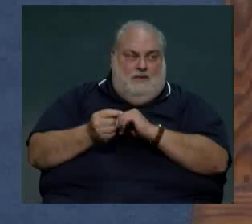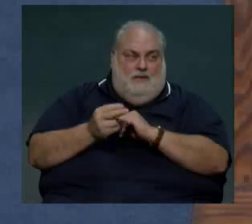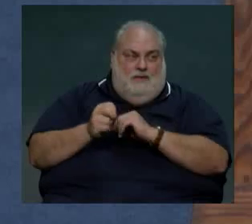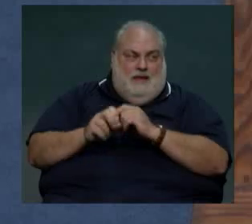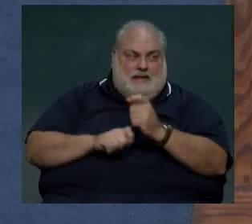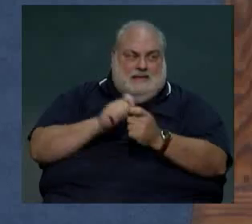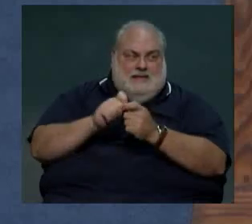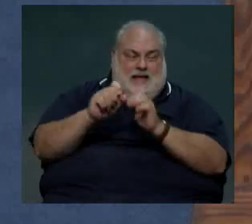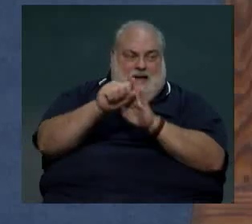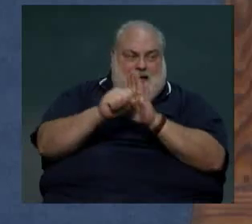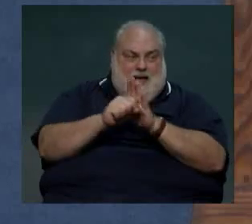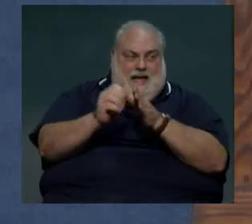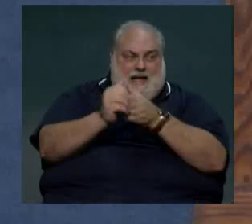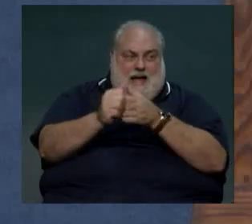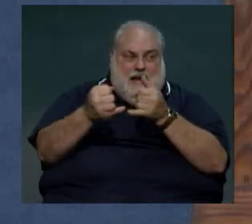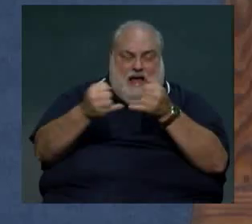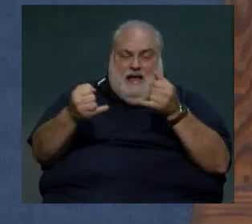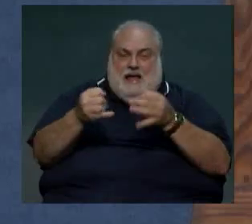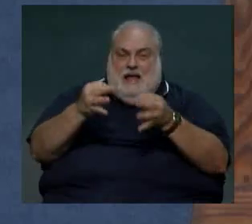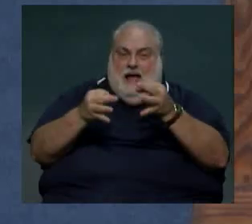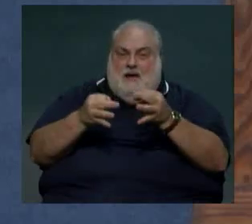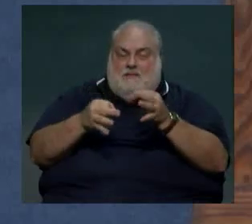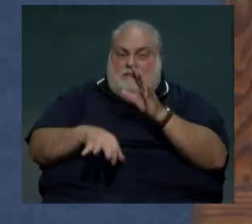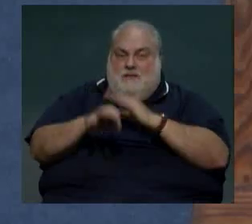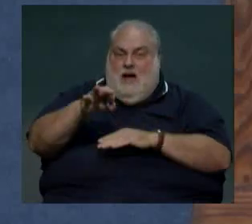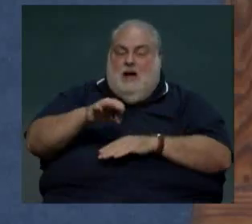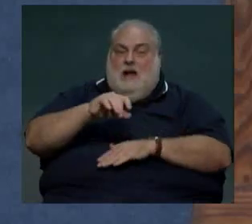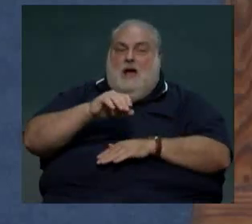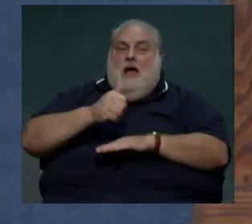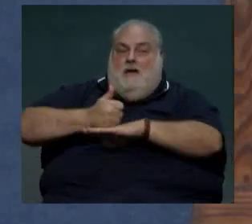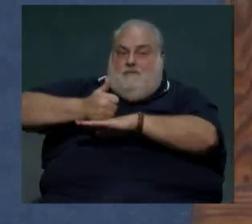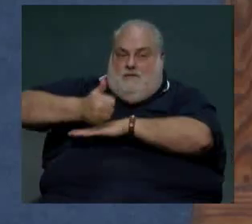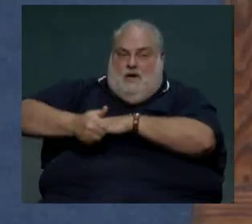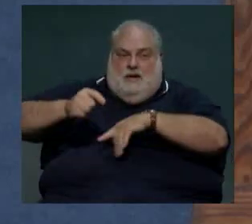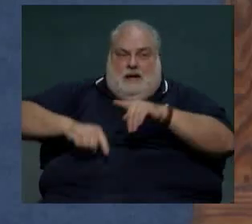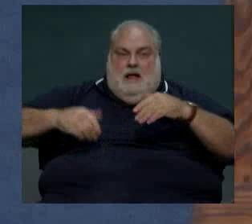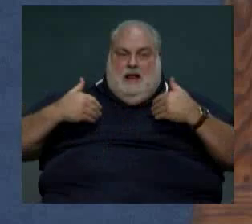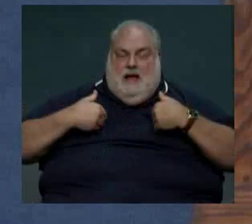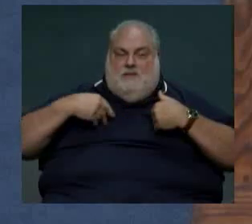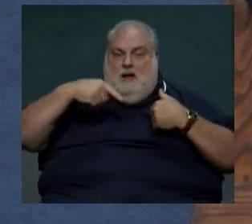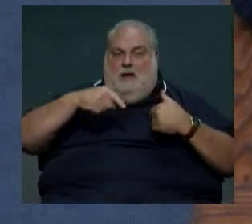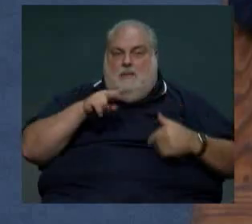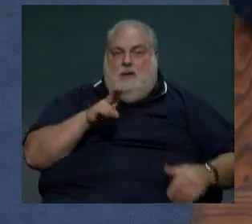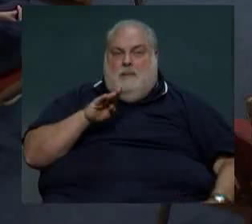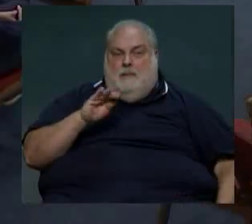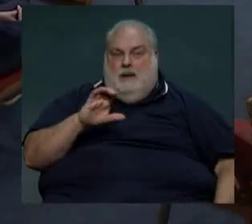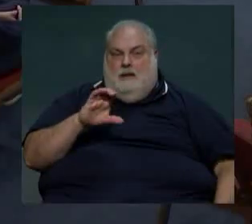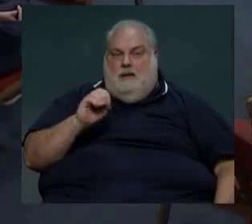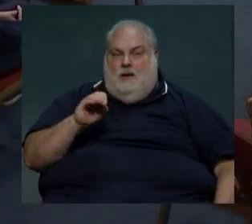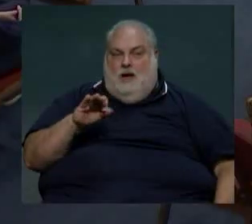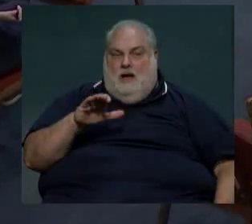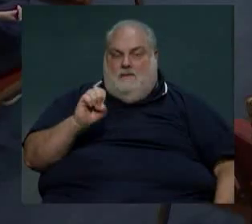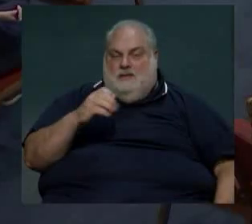certain state guidelines. Mayor, that if you've been convicted of a particular type of crime, you cannot hold a public office. Thank you.